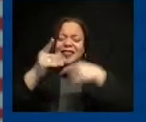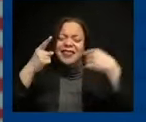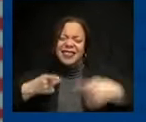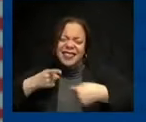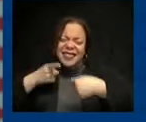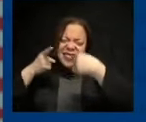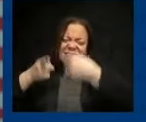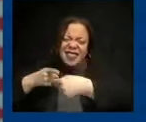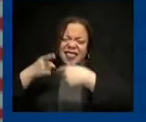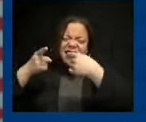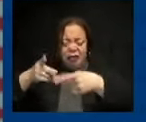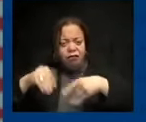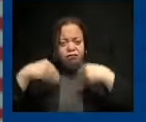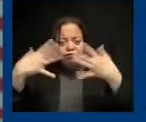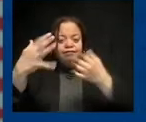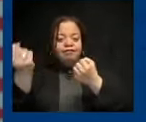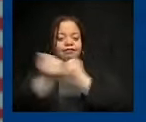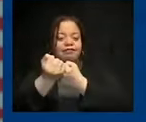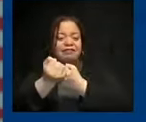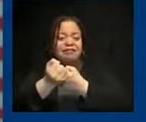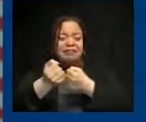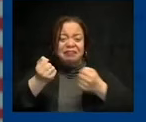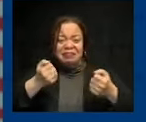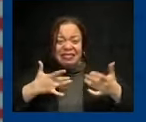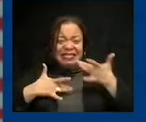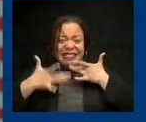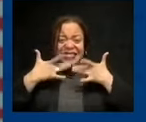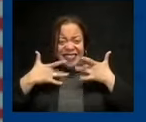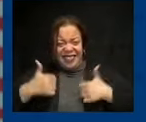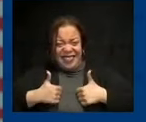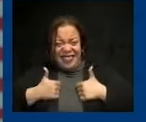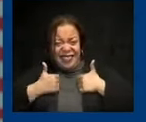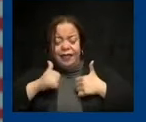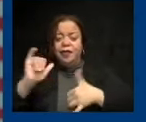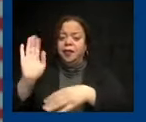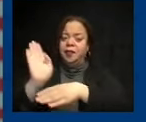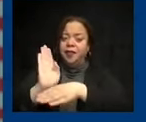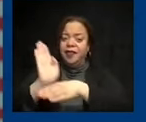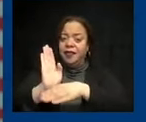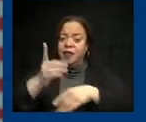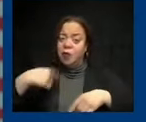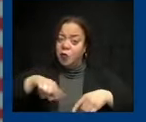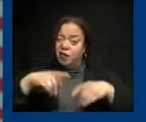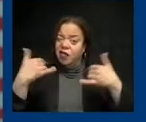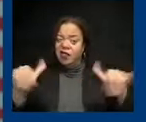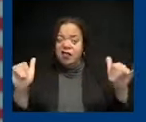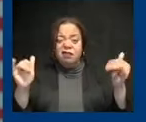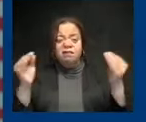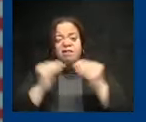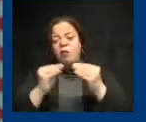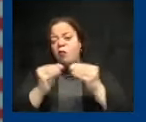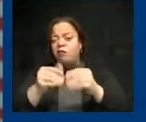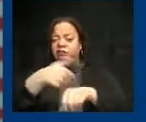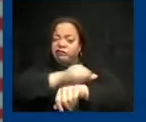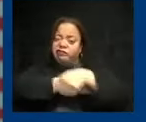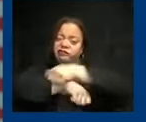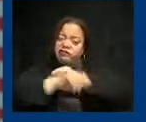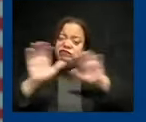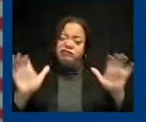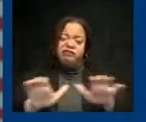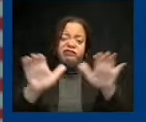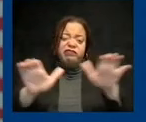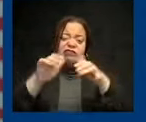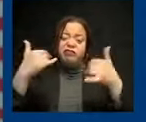work to do. This year alone, Republican state lawmakers across the country